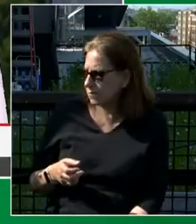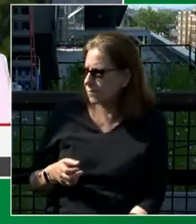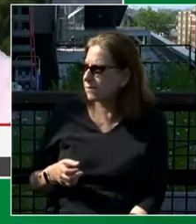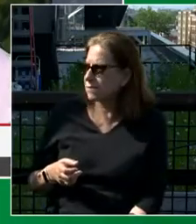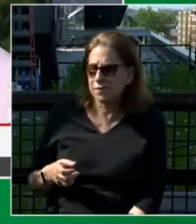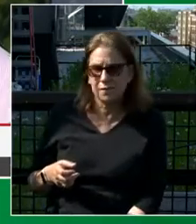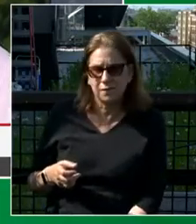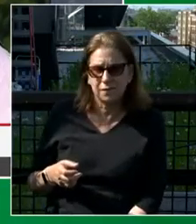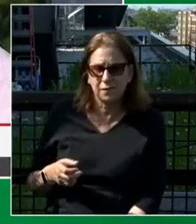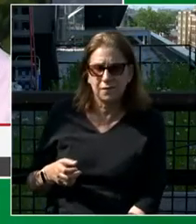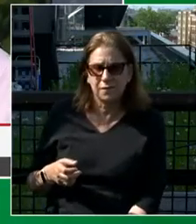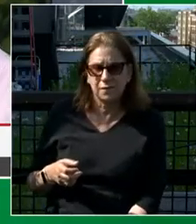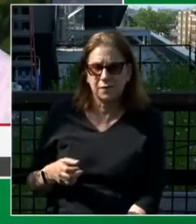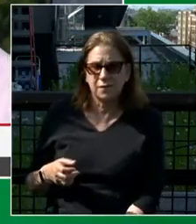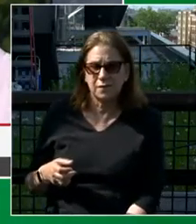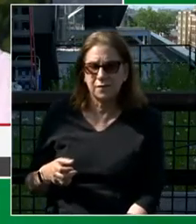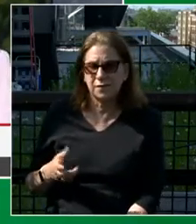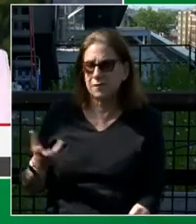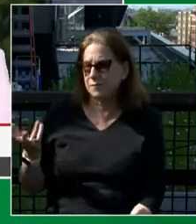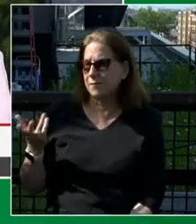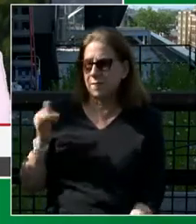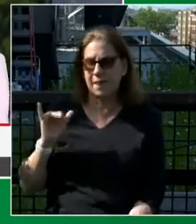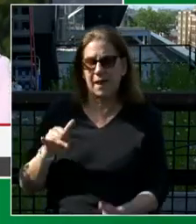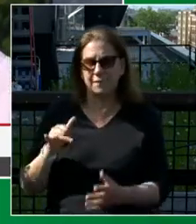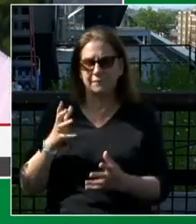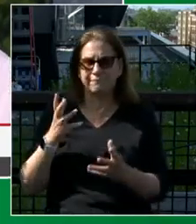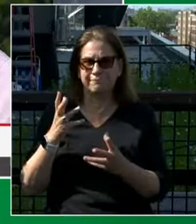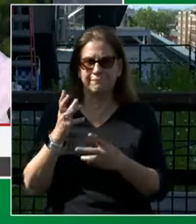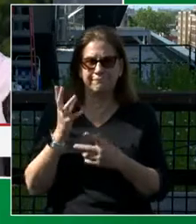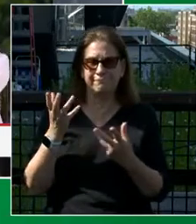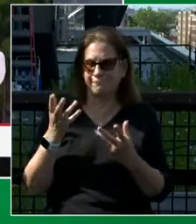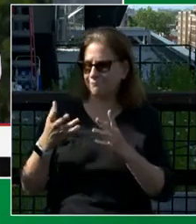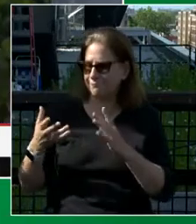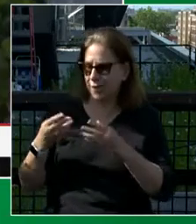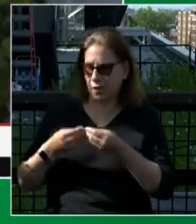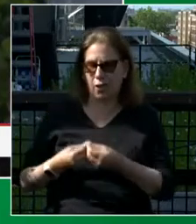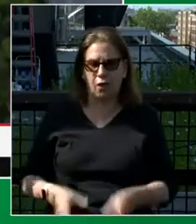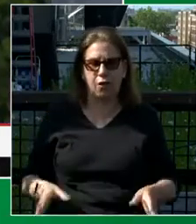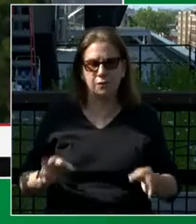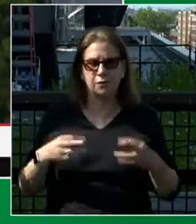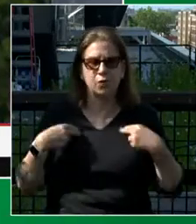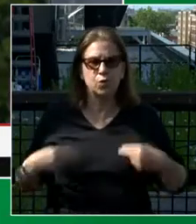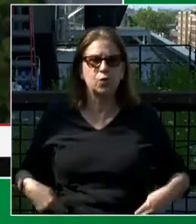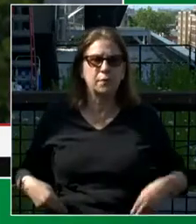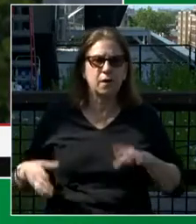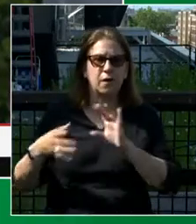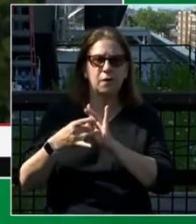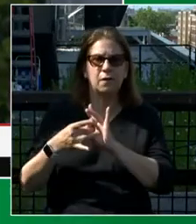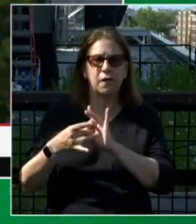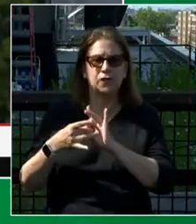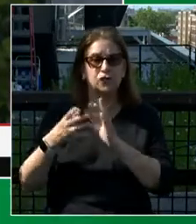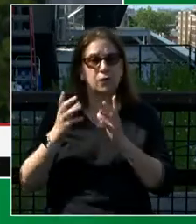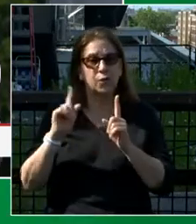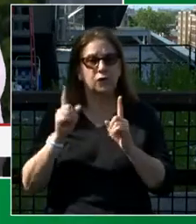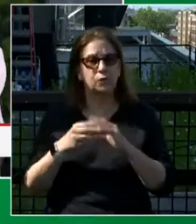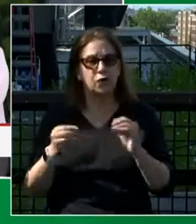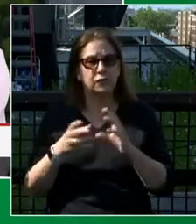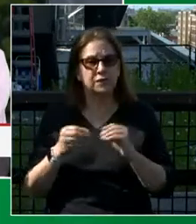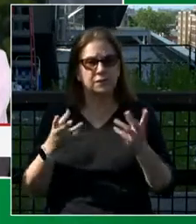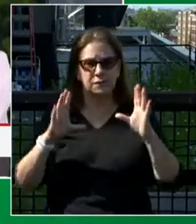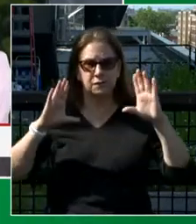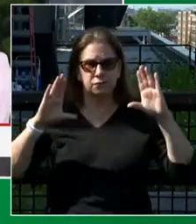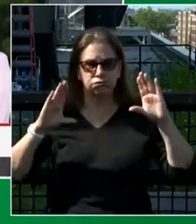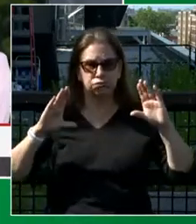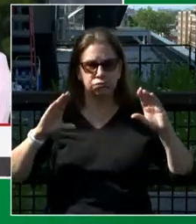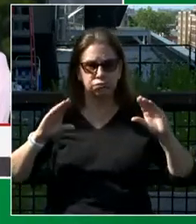to figure out what is it, what kind of campaign is it that you want, how can we do that? But we have been truly,